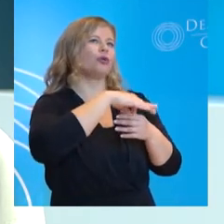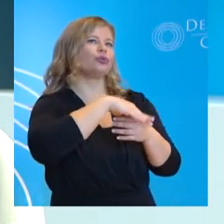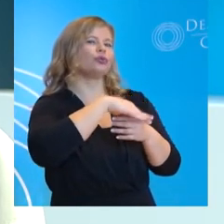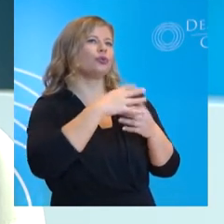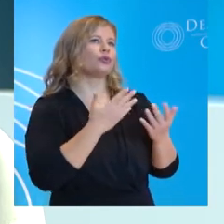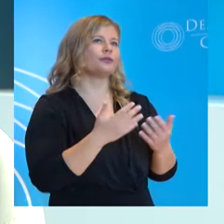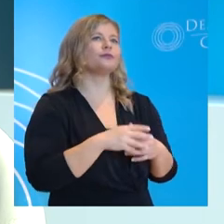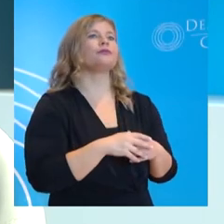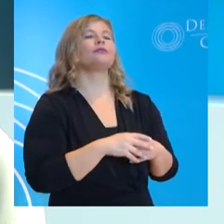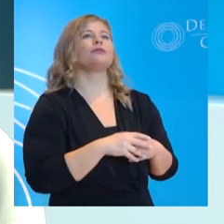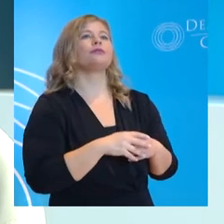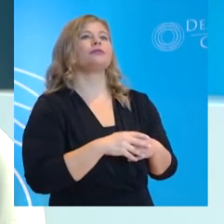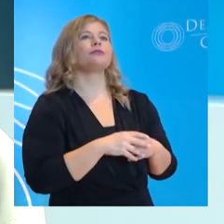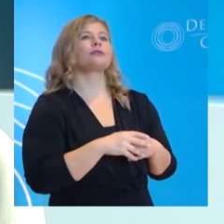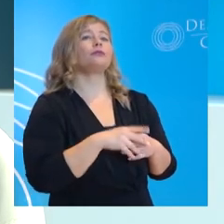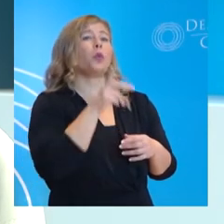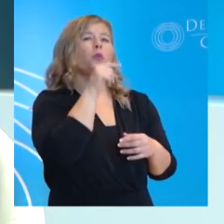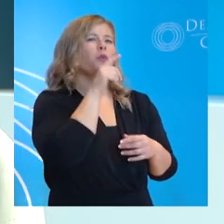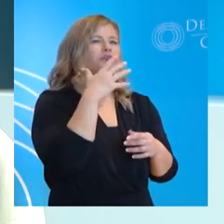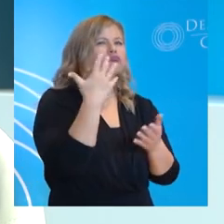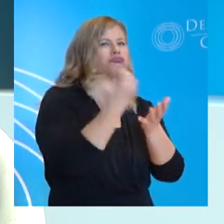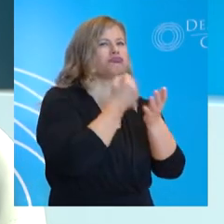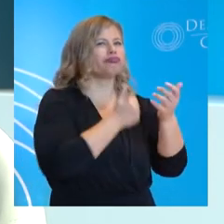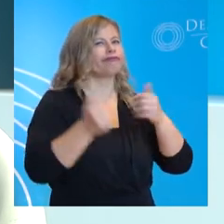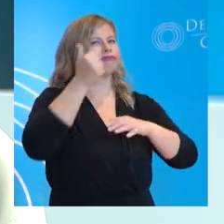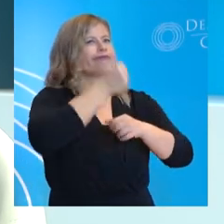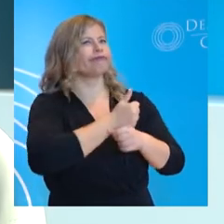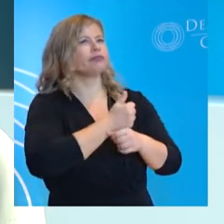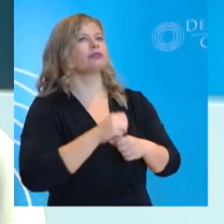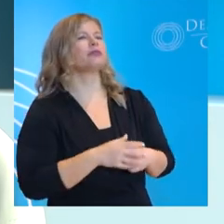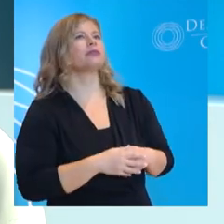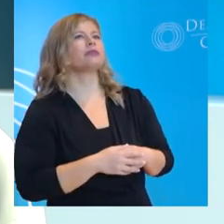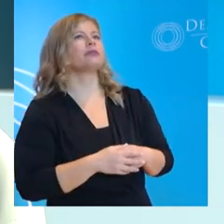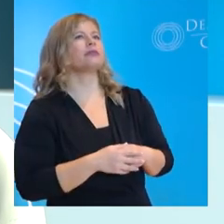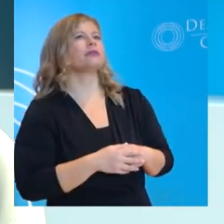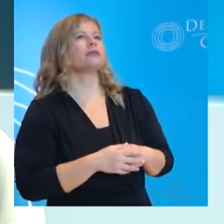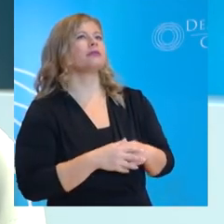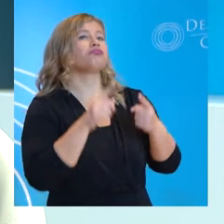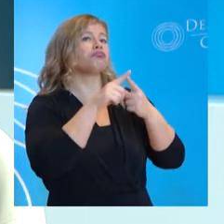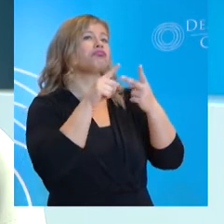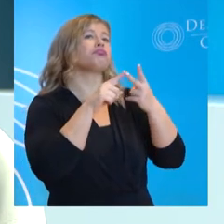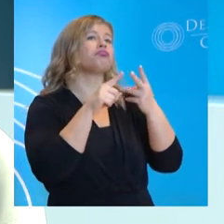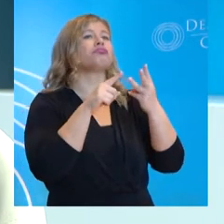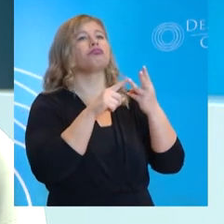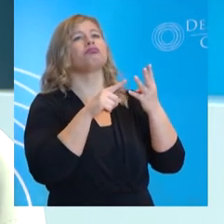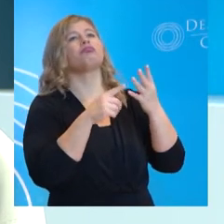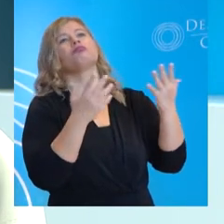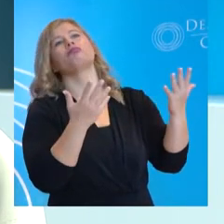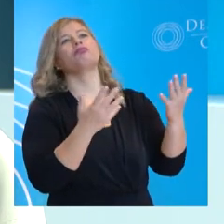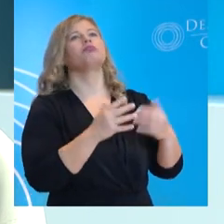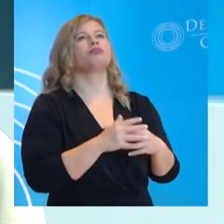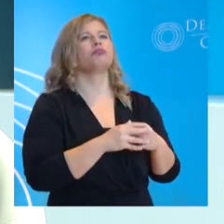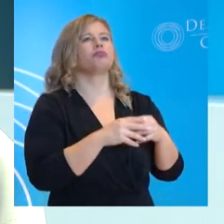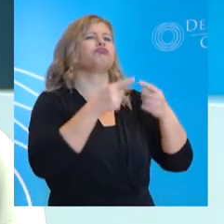whoever's the chancellor, it will be pro-European. It'll be pro-NATO, pro-transatlantic alliance.